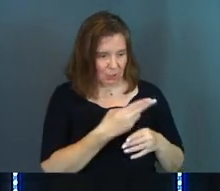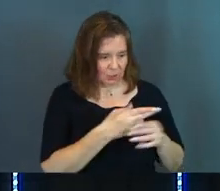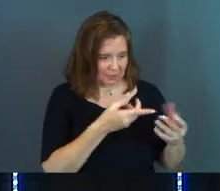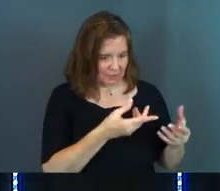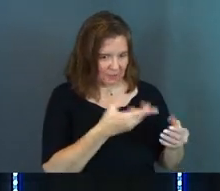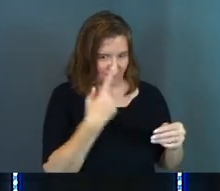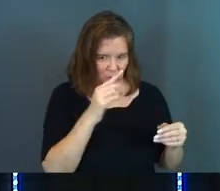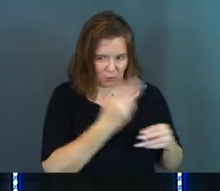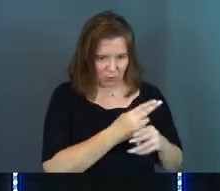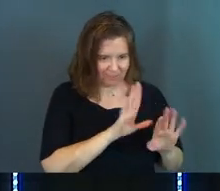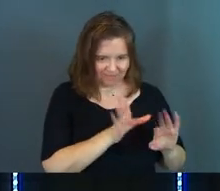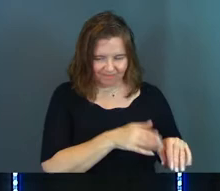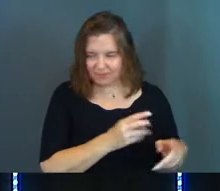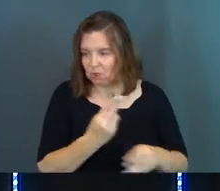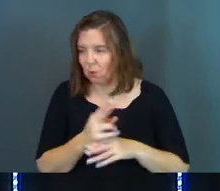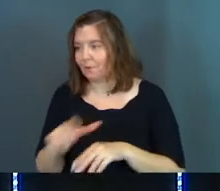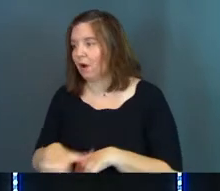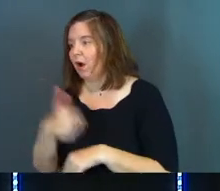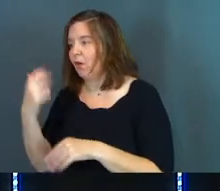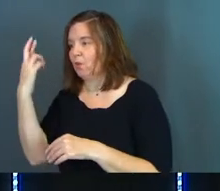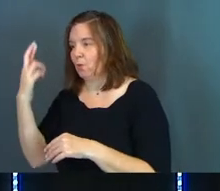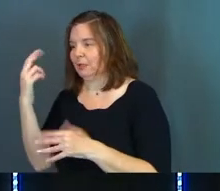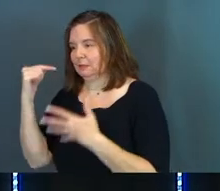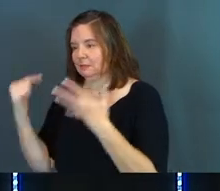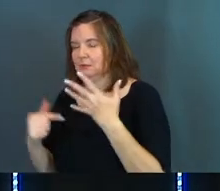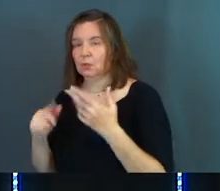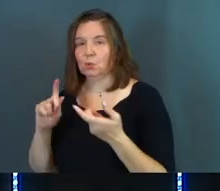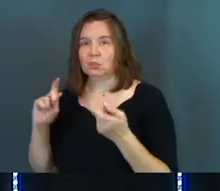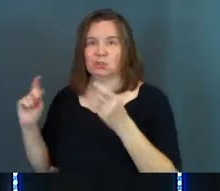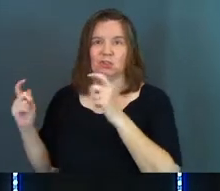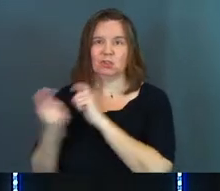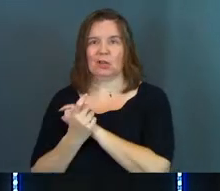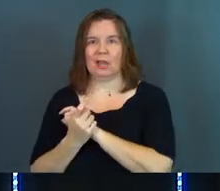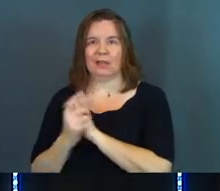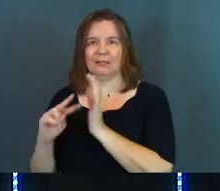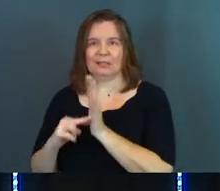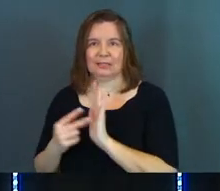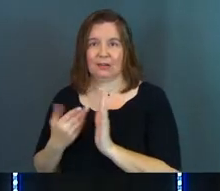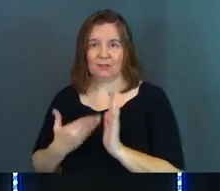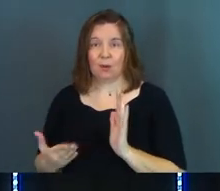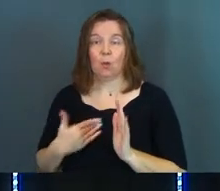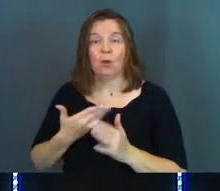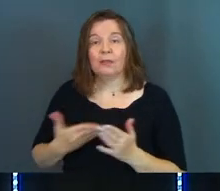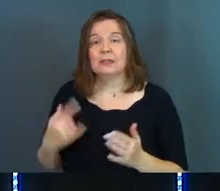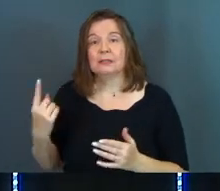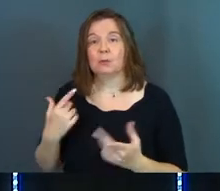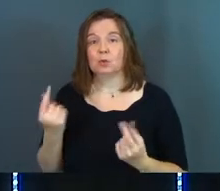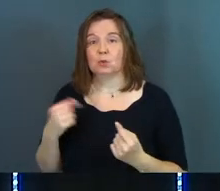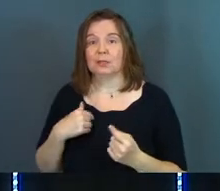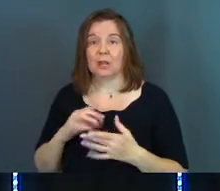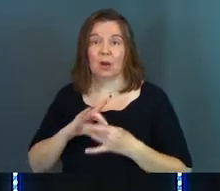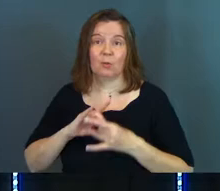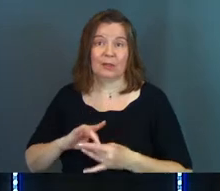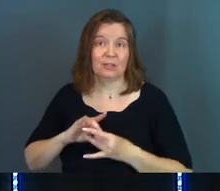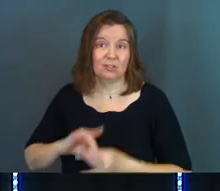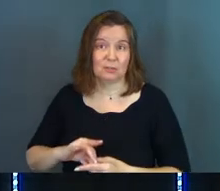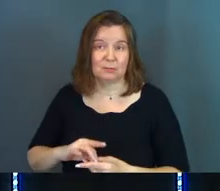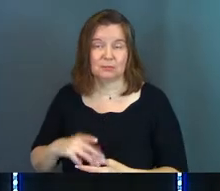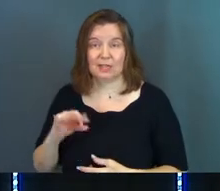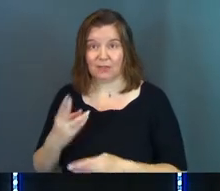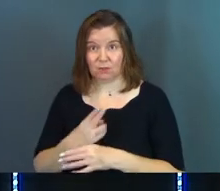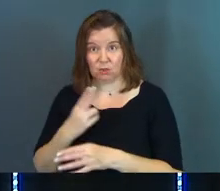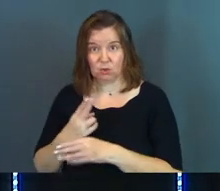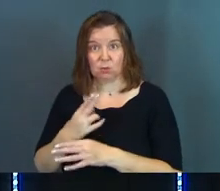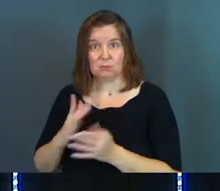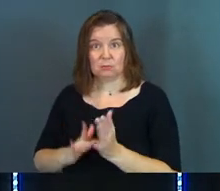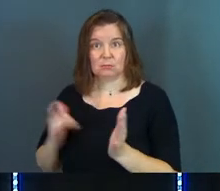use them in ways that they were never meant to be used. We twist the intention of an object or a thing. Sometimes we do this in our relationships. Have you ever